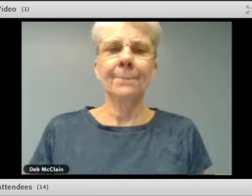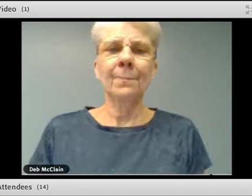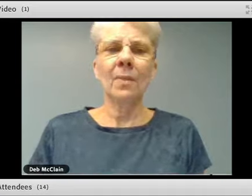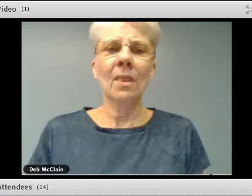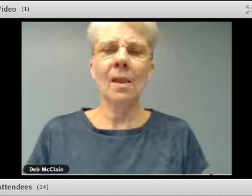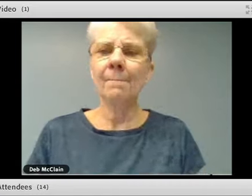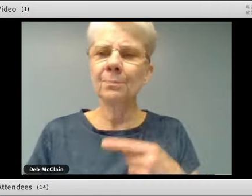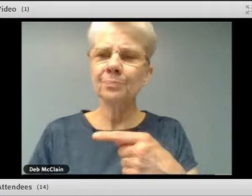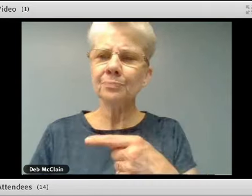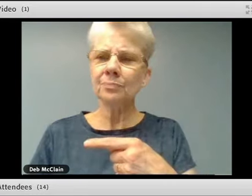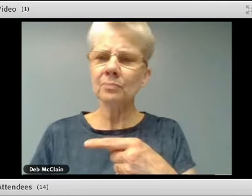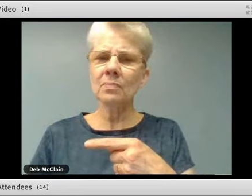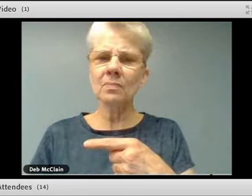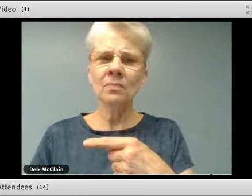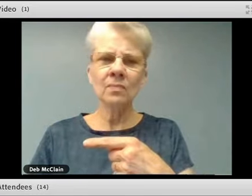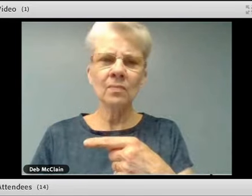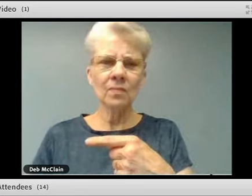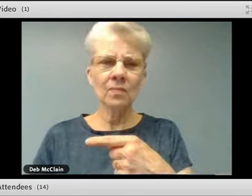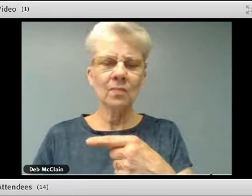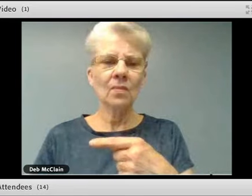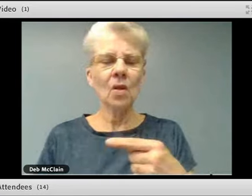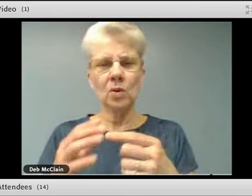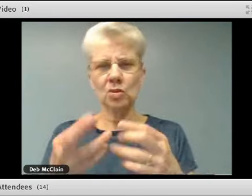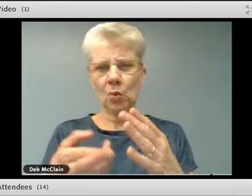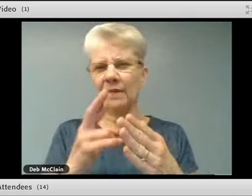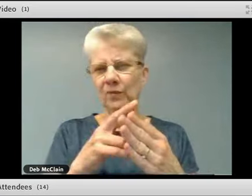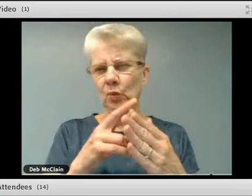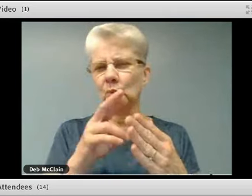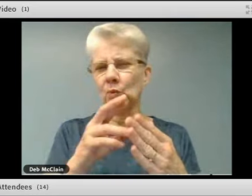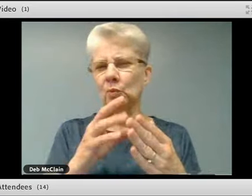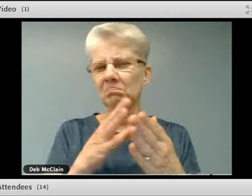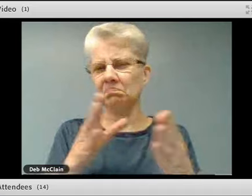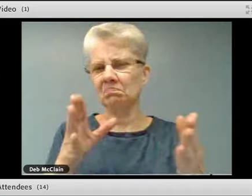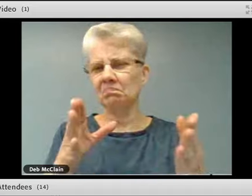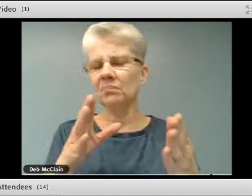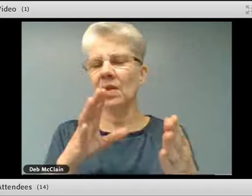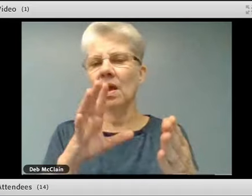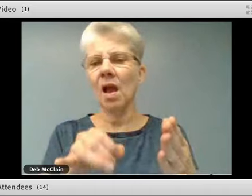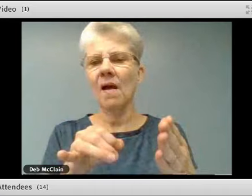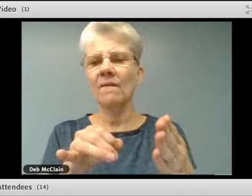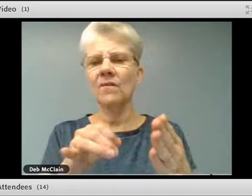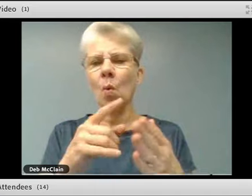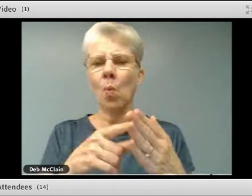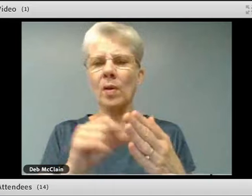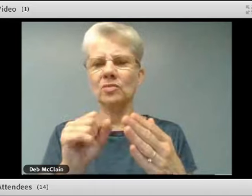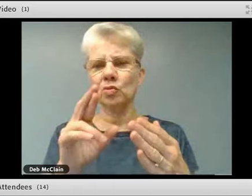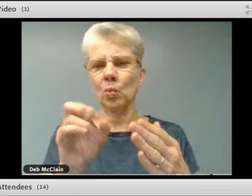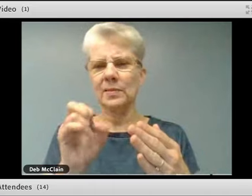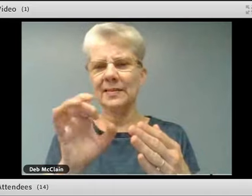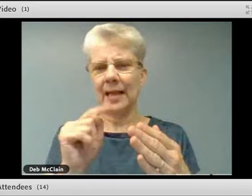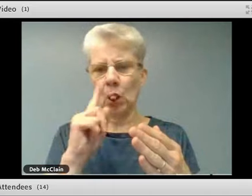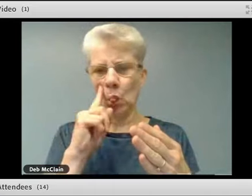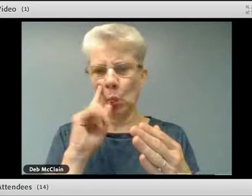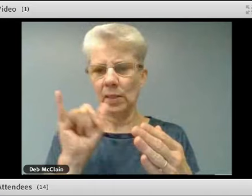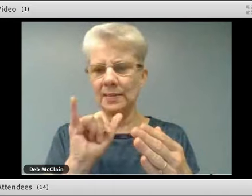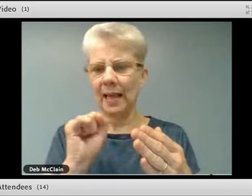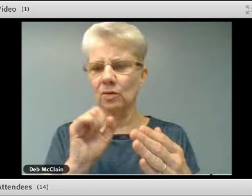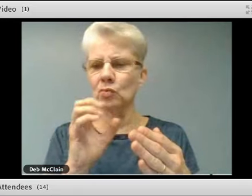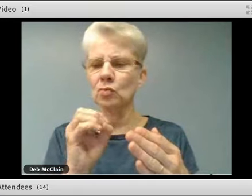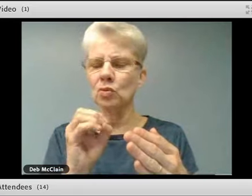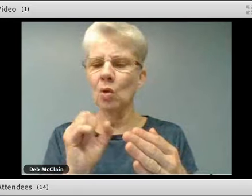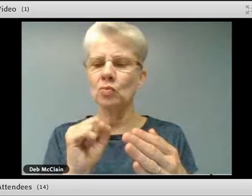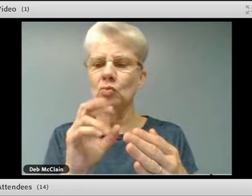So we'll do an overview of the what the source sets look like. So the source sets are written